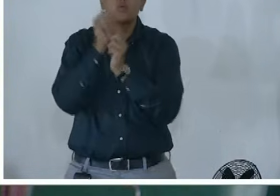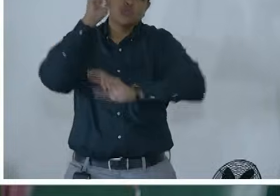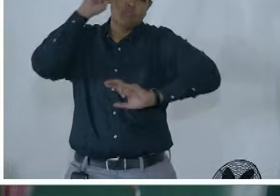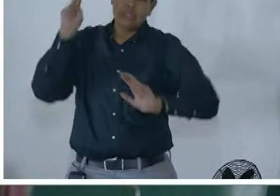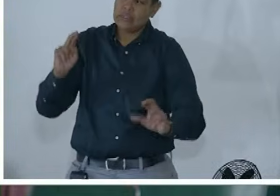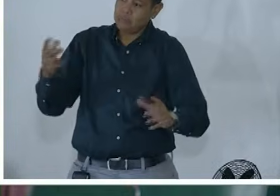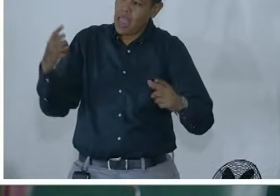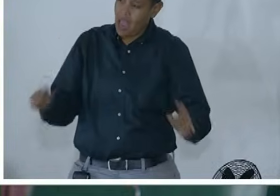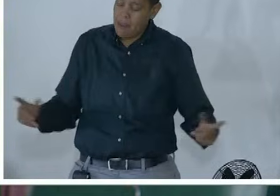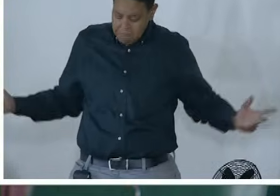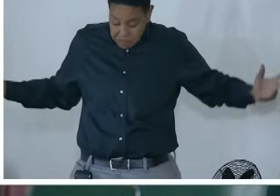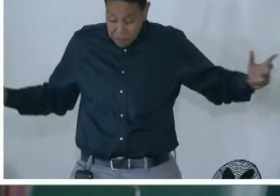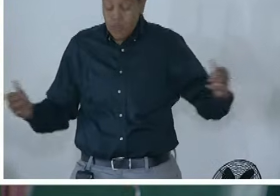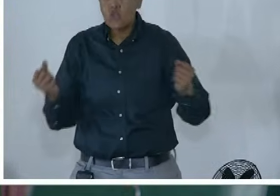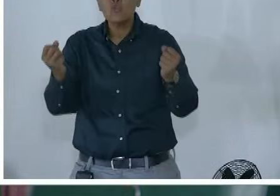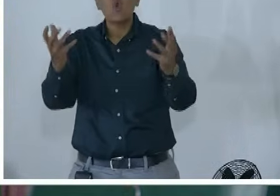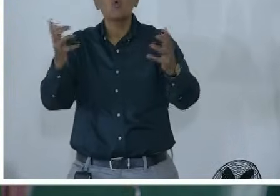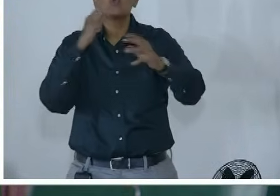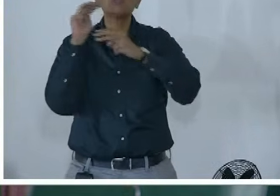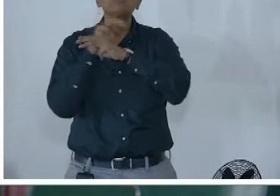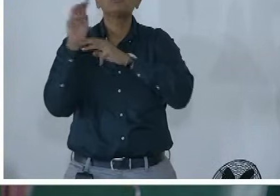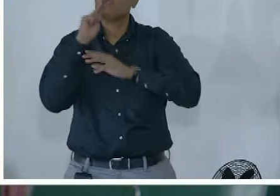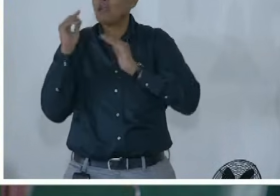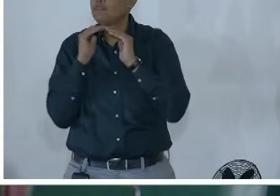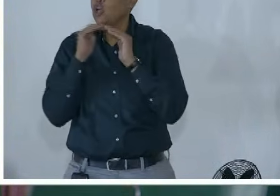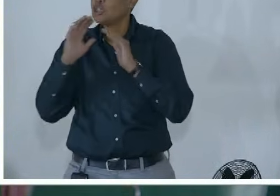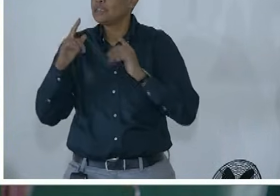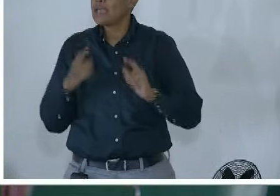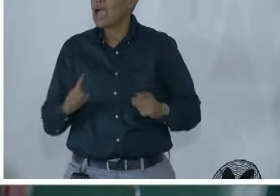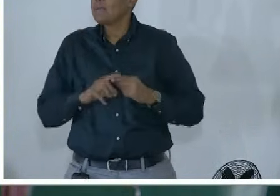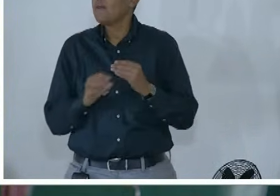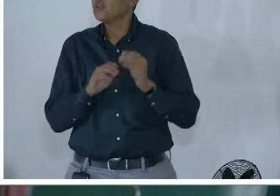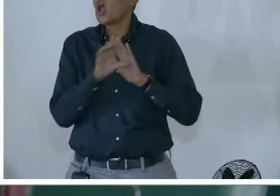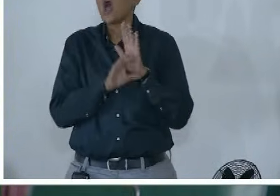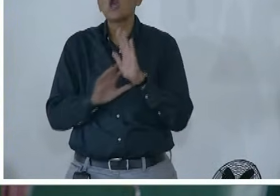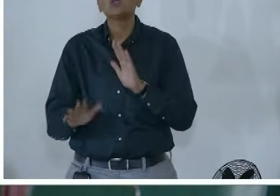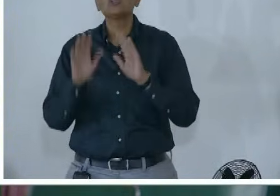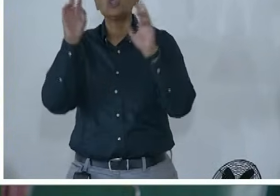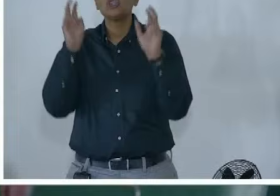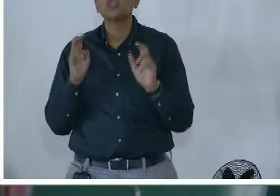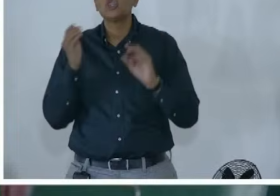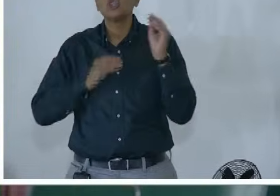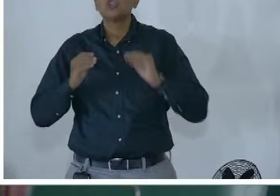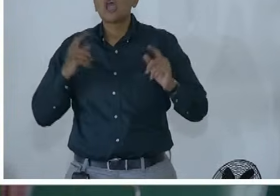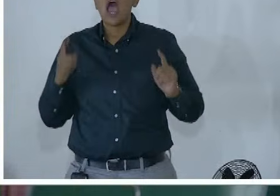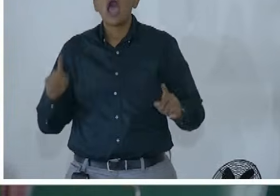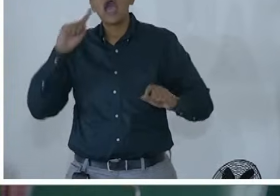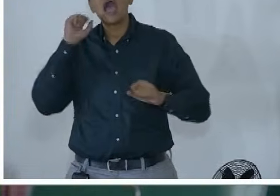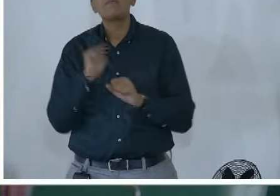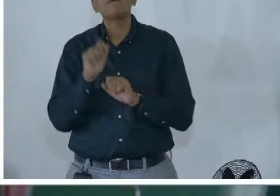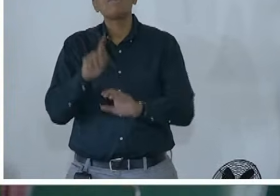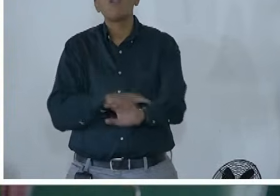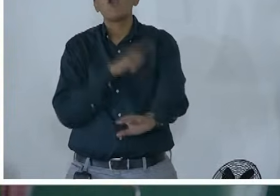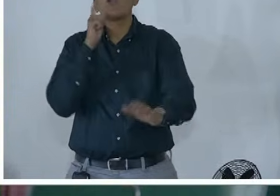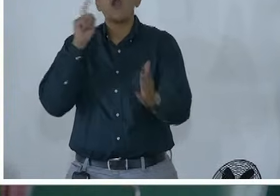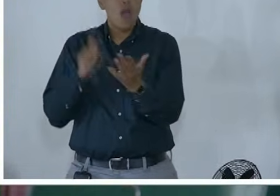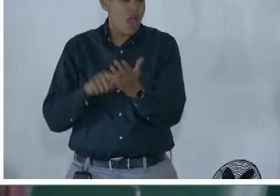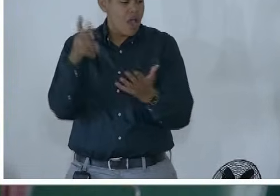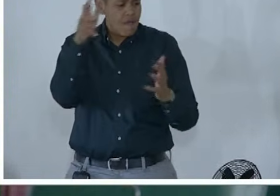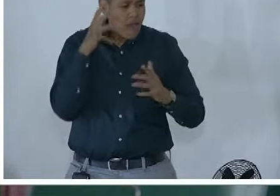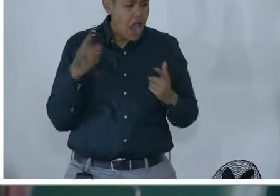respect. So, the Ministry of Justice and Constitutional Affairs have long